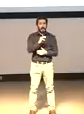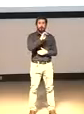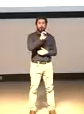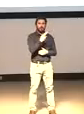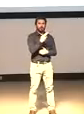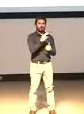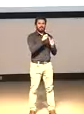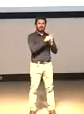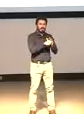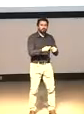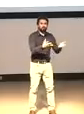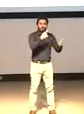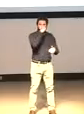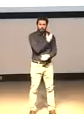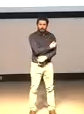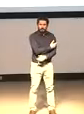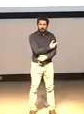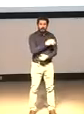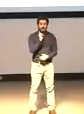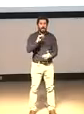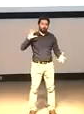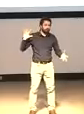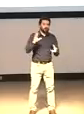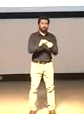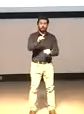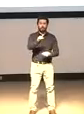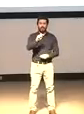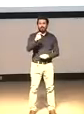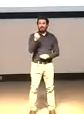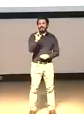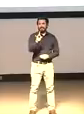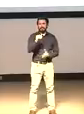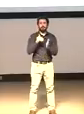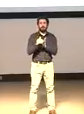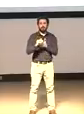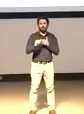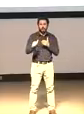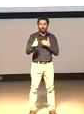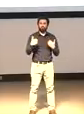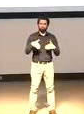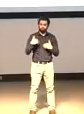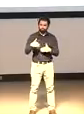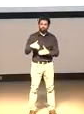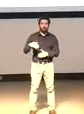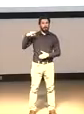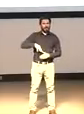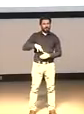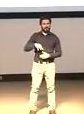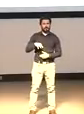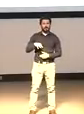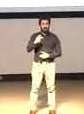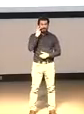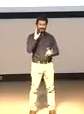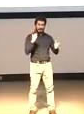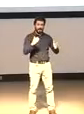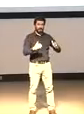with a total of $118 million. But as you can see from this slide, that amount is only a fraction